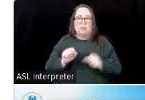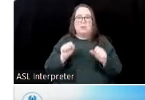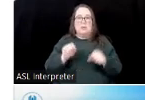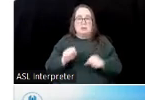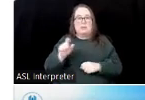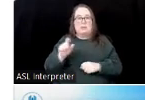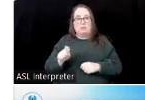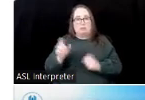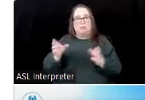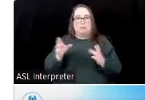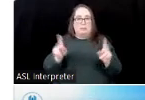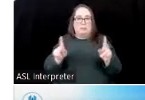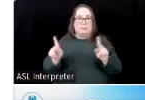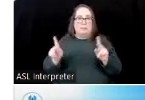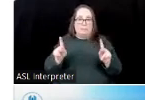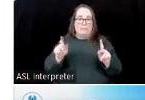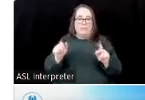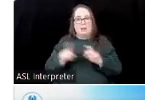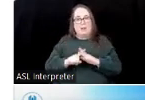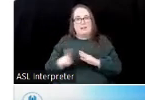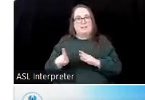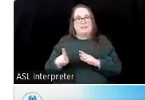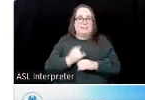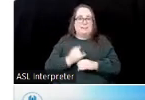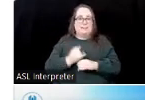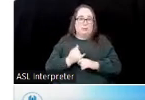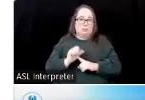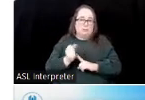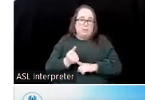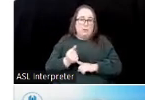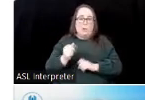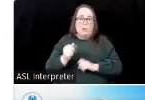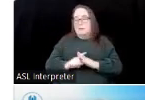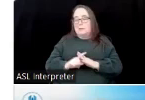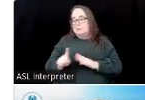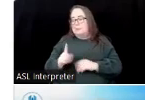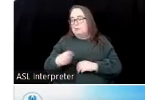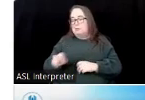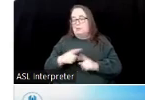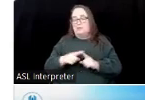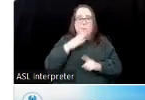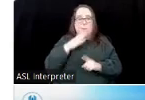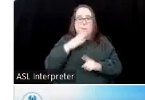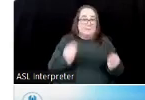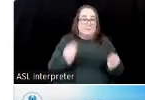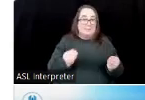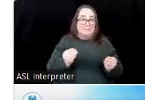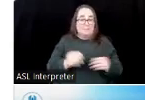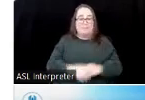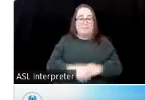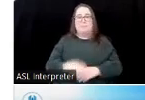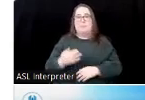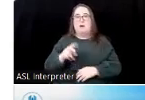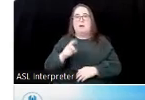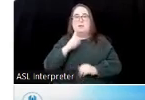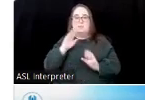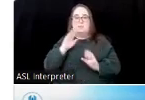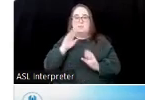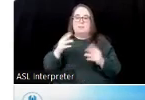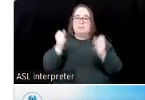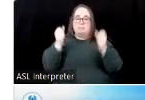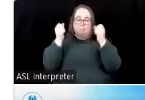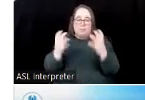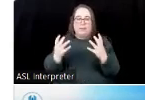should serve people who are exiting institutional settings or exiting and transitioning from homelessness. HUD has provided a number